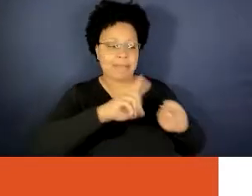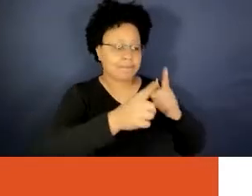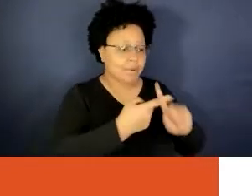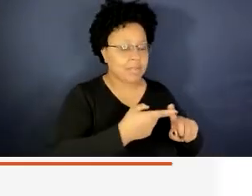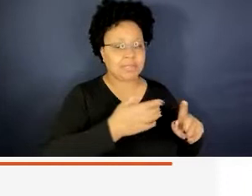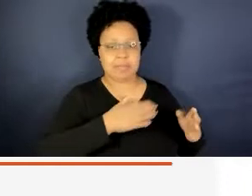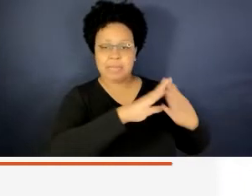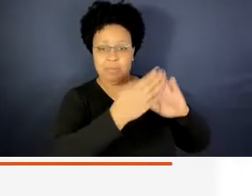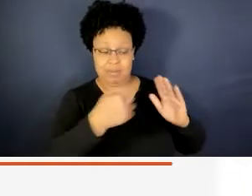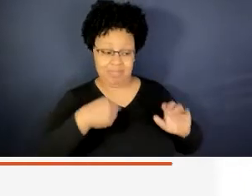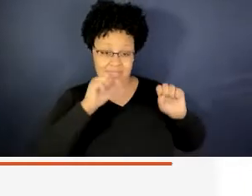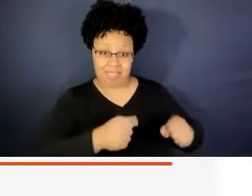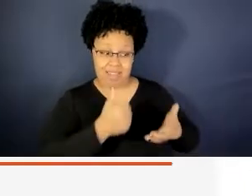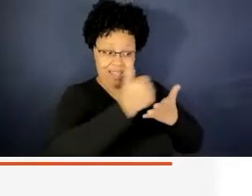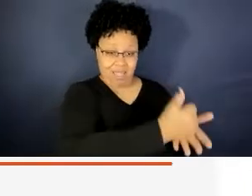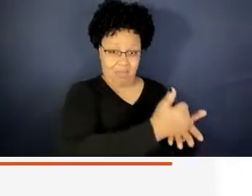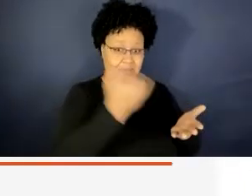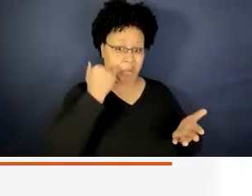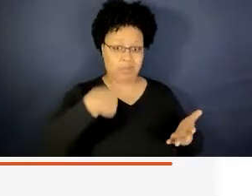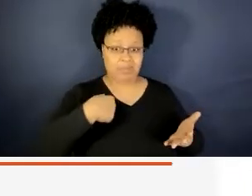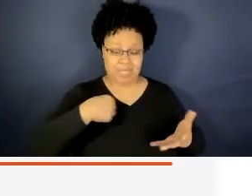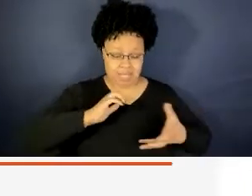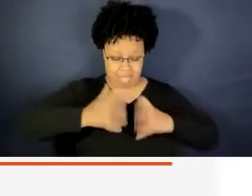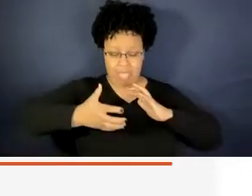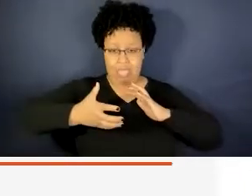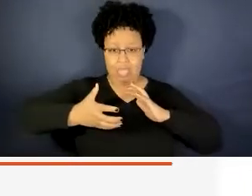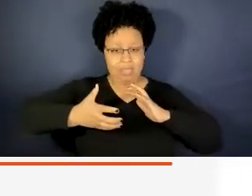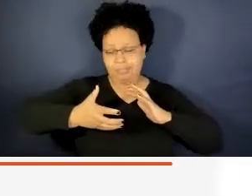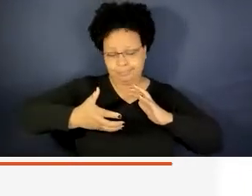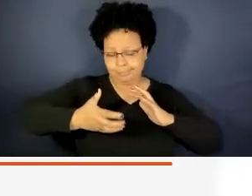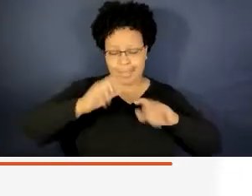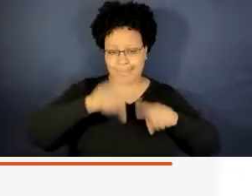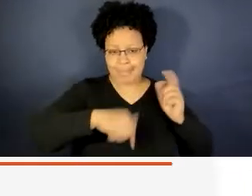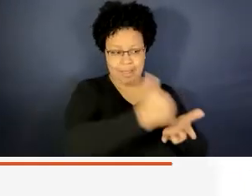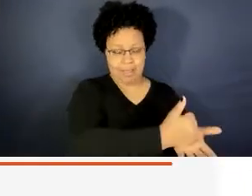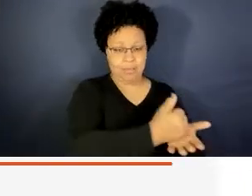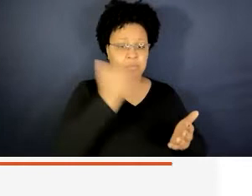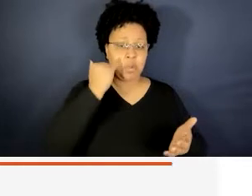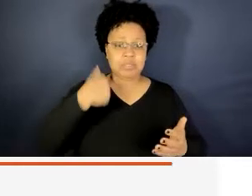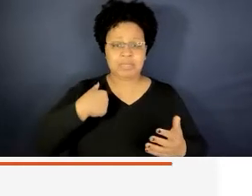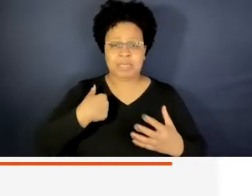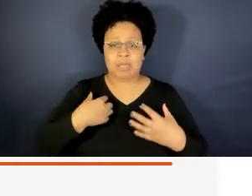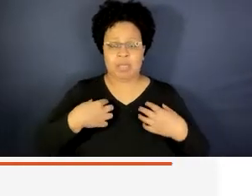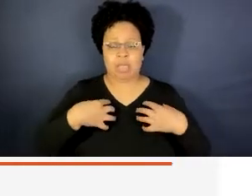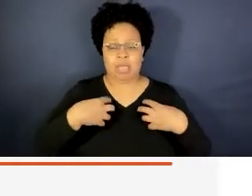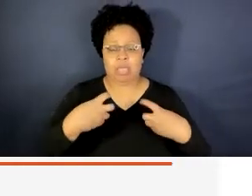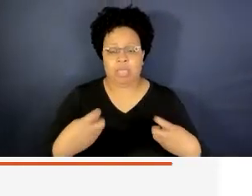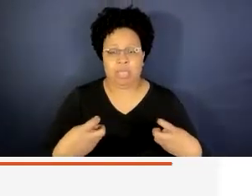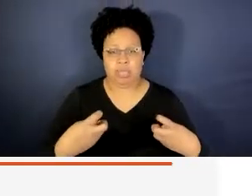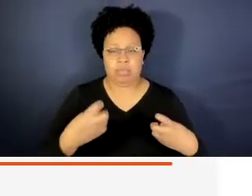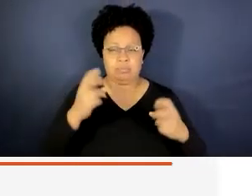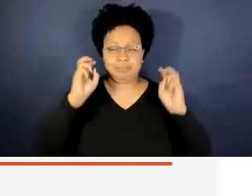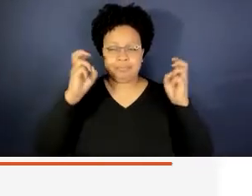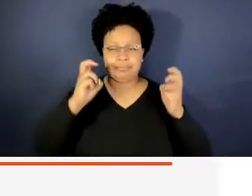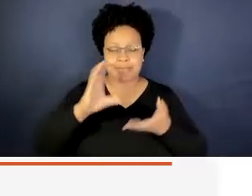your community if you don't take care of yourself. You cannot pour from an empty cup. So please make sure that you're taking